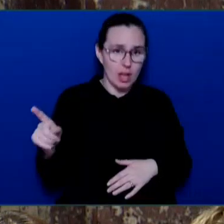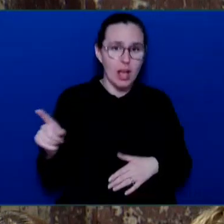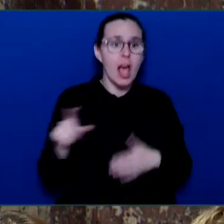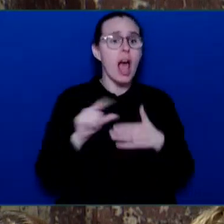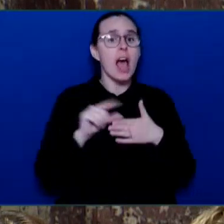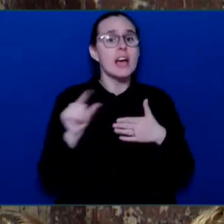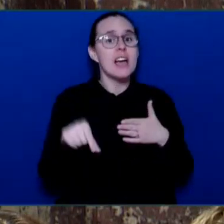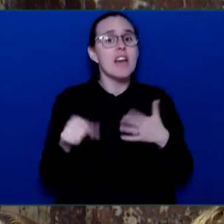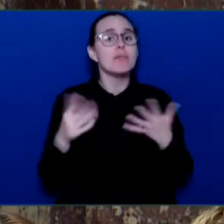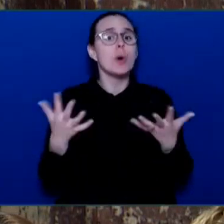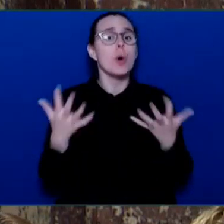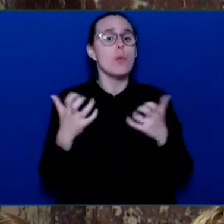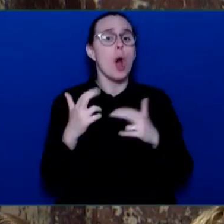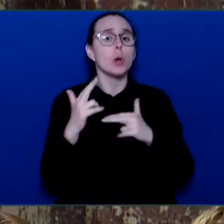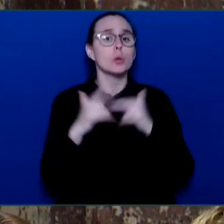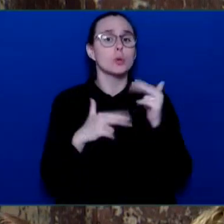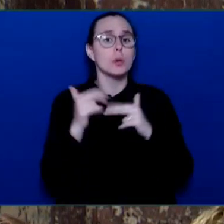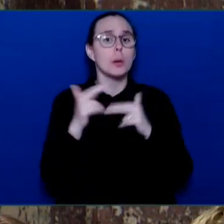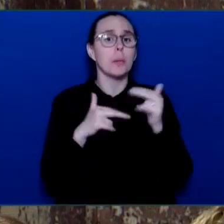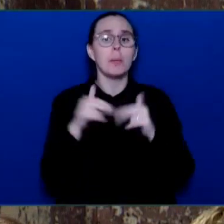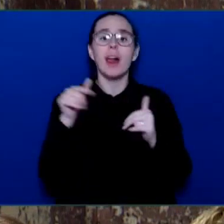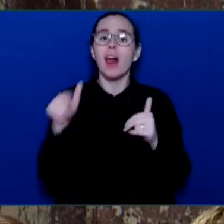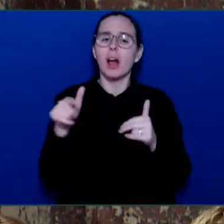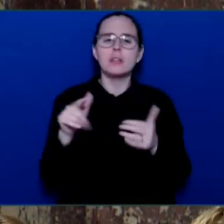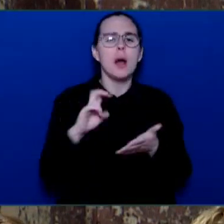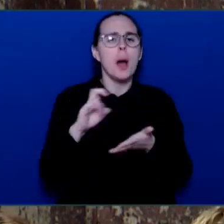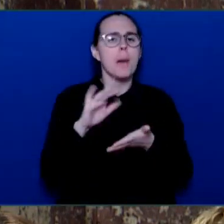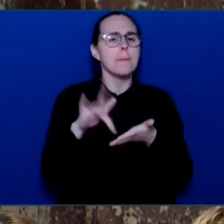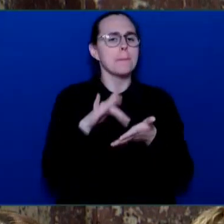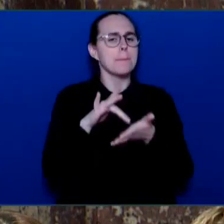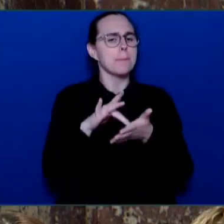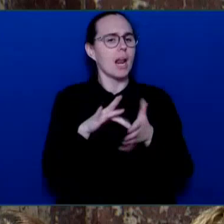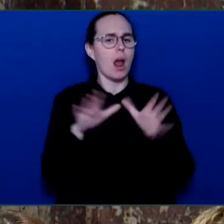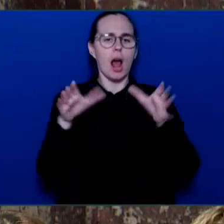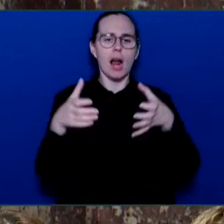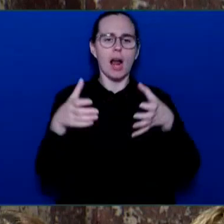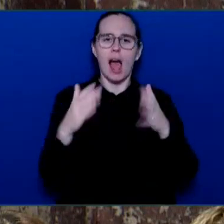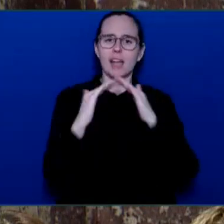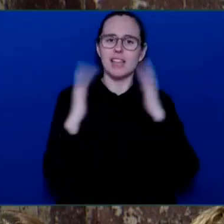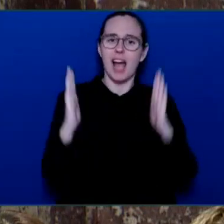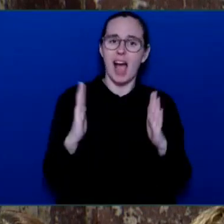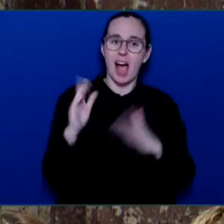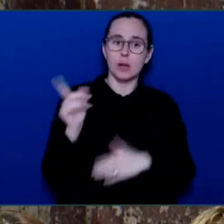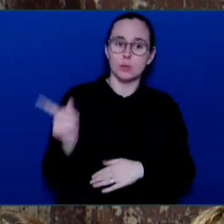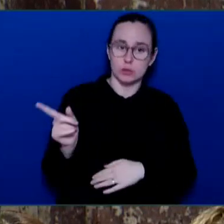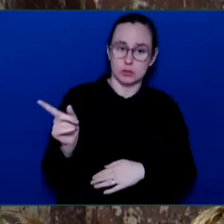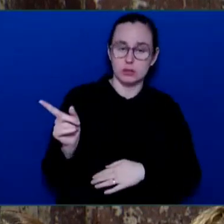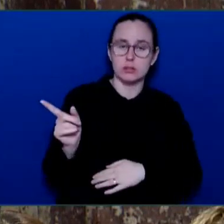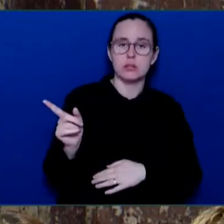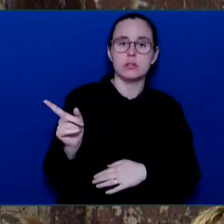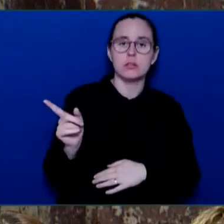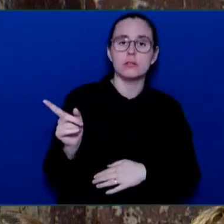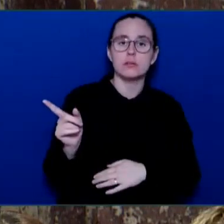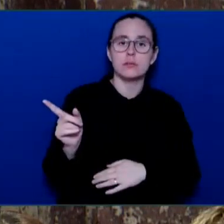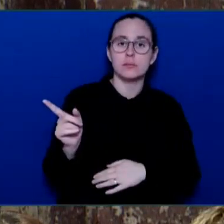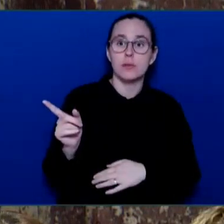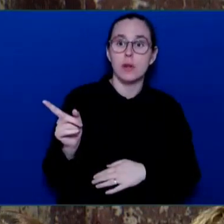quote, "privatization-proof," end quote. In other words, this anti-private sector NDP